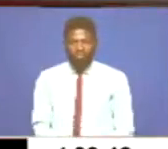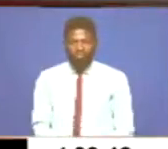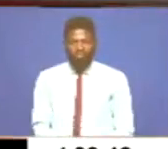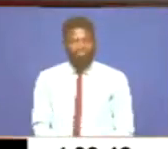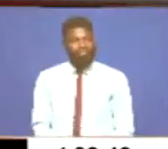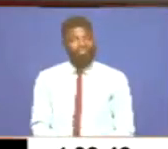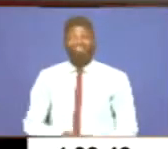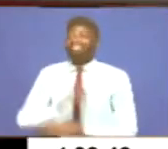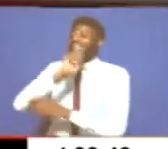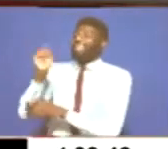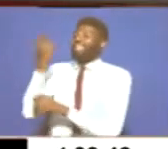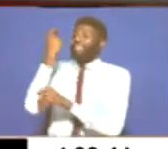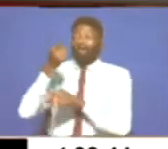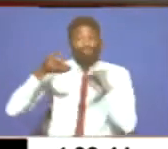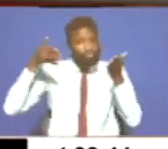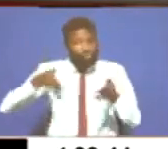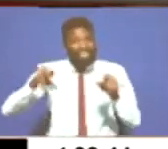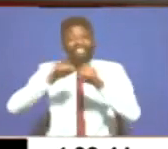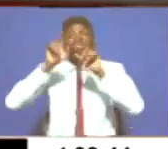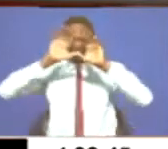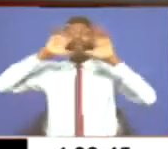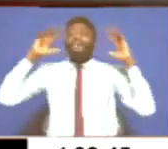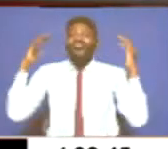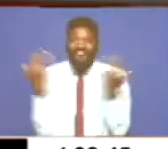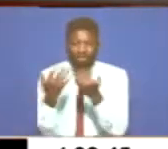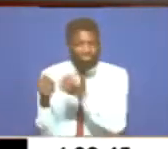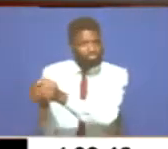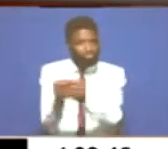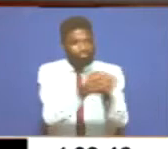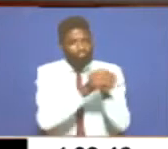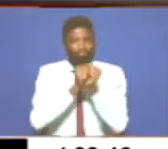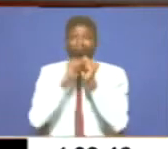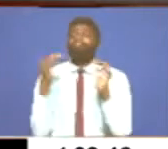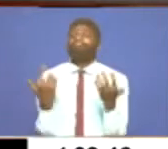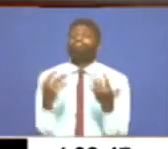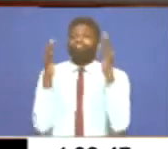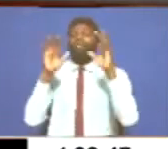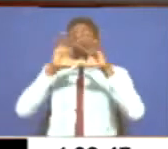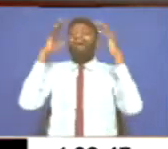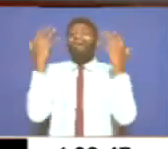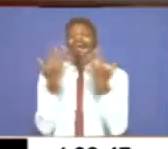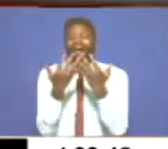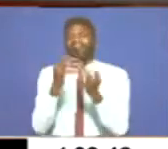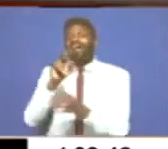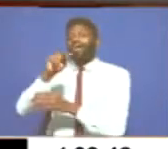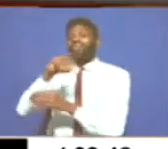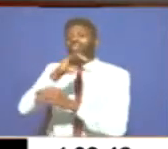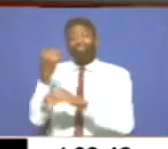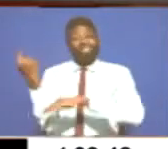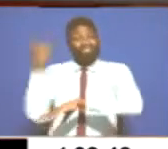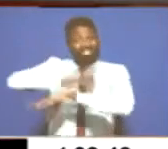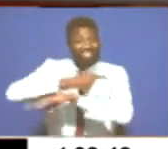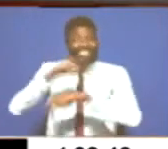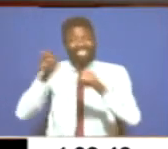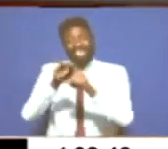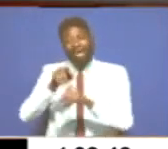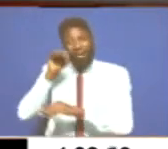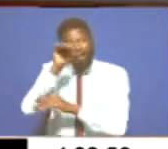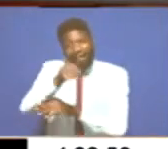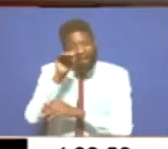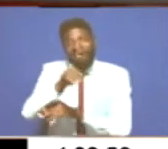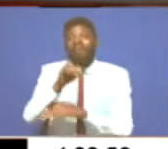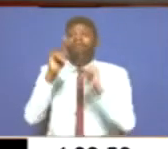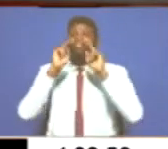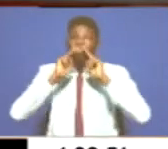Kenya has today joined the rest of the world in marking World Non-Governmental Organisations Day amidst calls for peace, free and